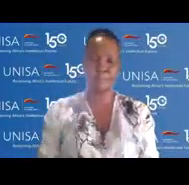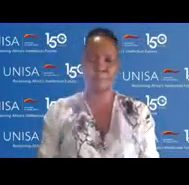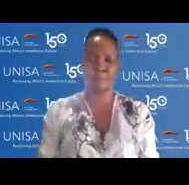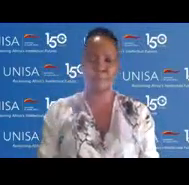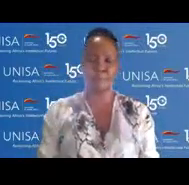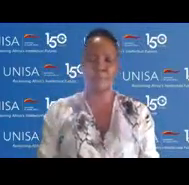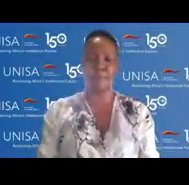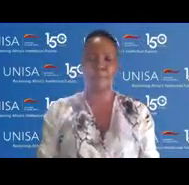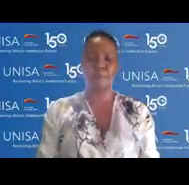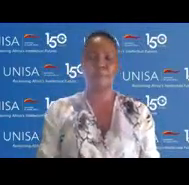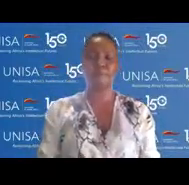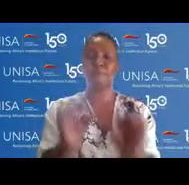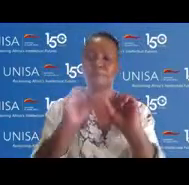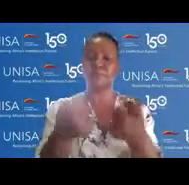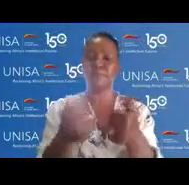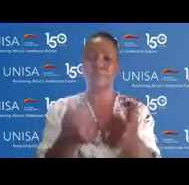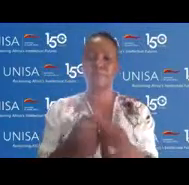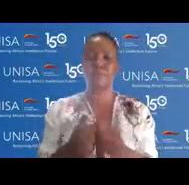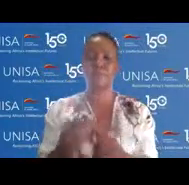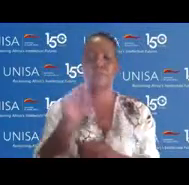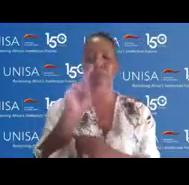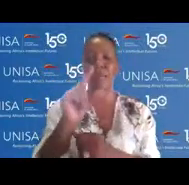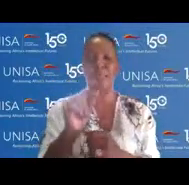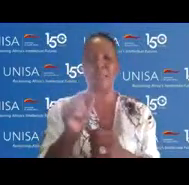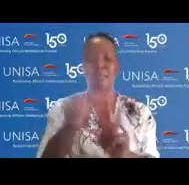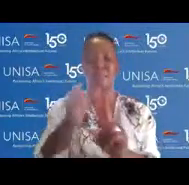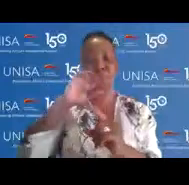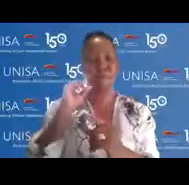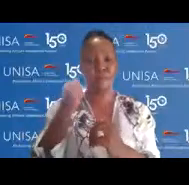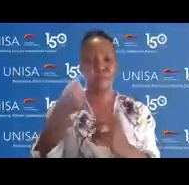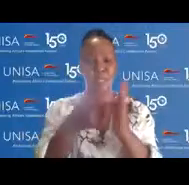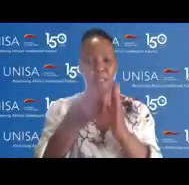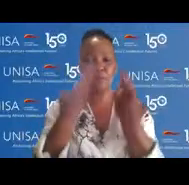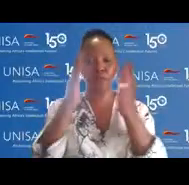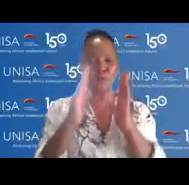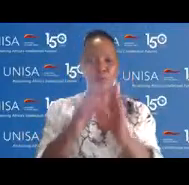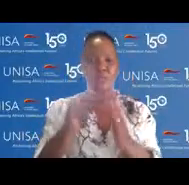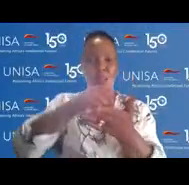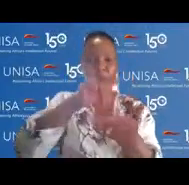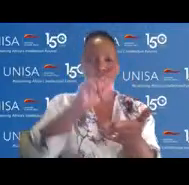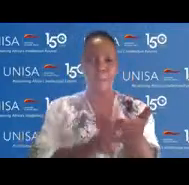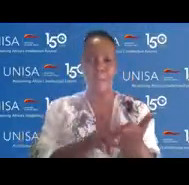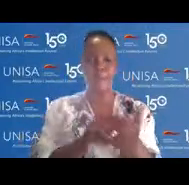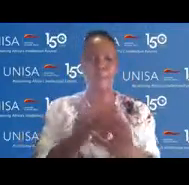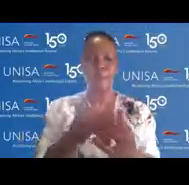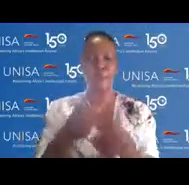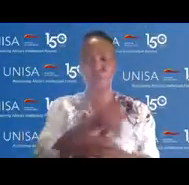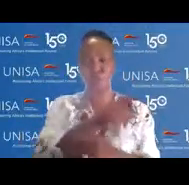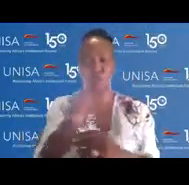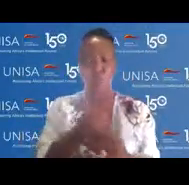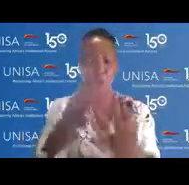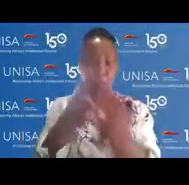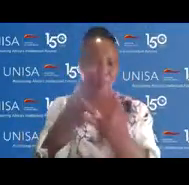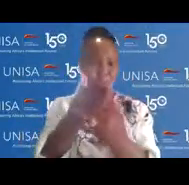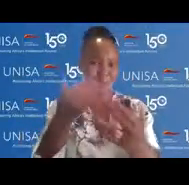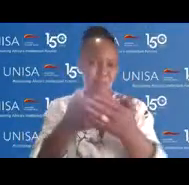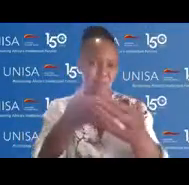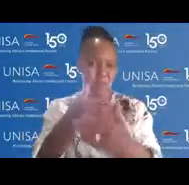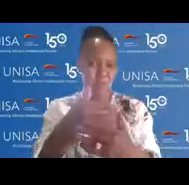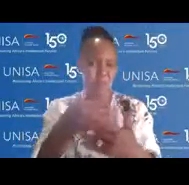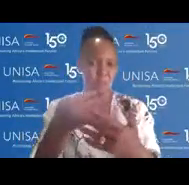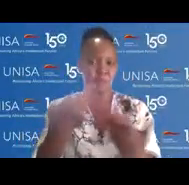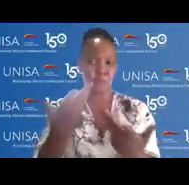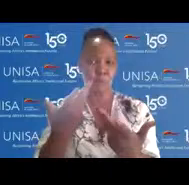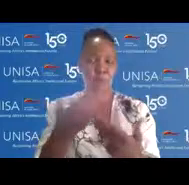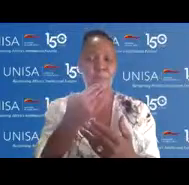Okay, next little guy up here is the UNISA student app. Have you guys accessed this app before? Maybe post in the chat for me,